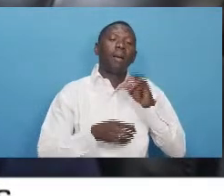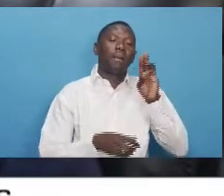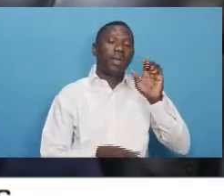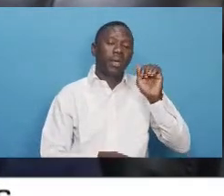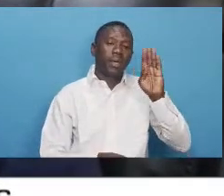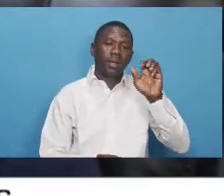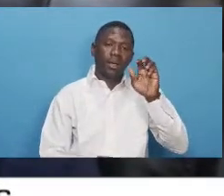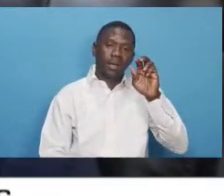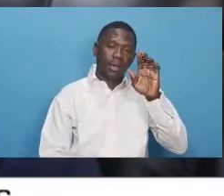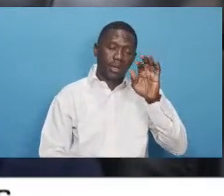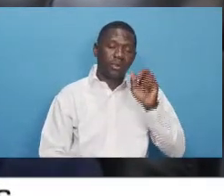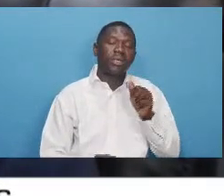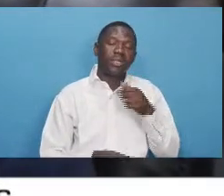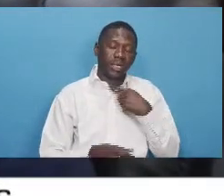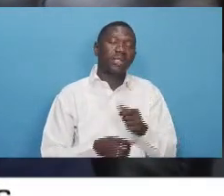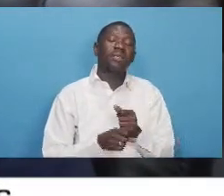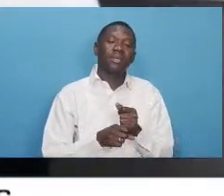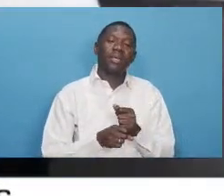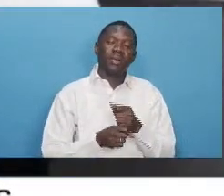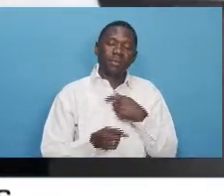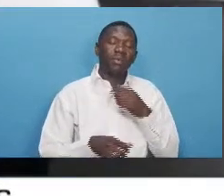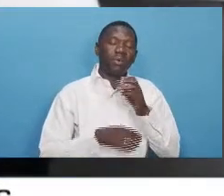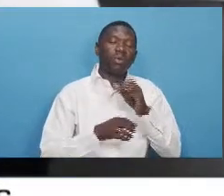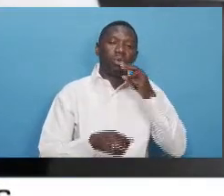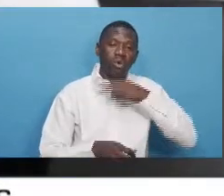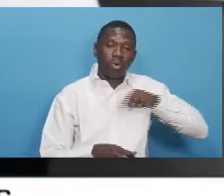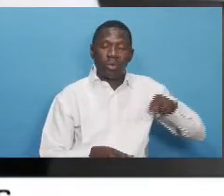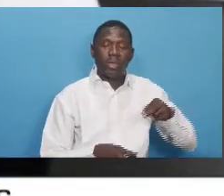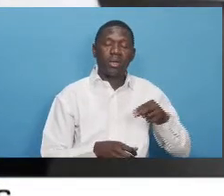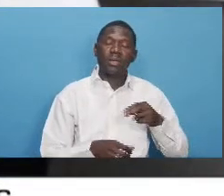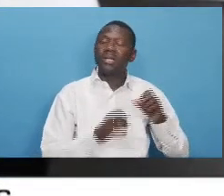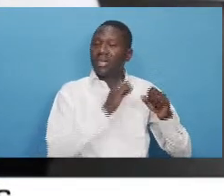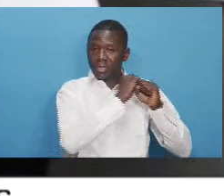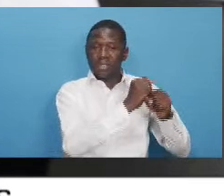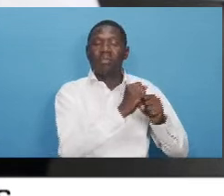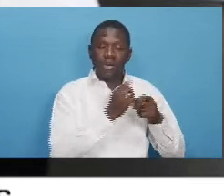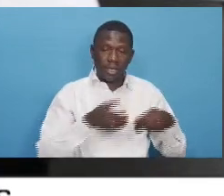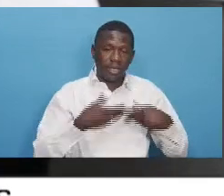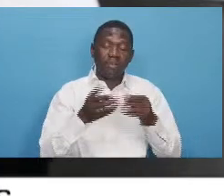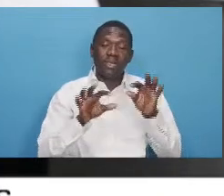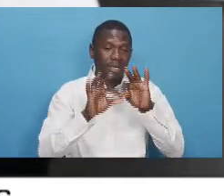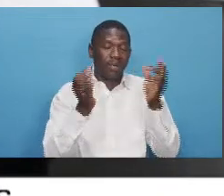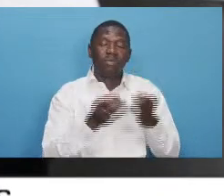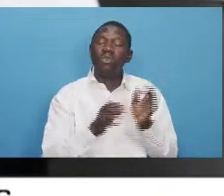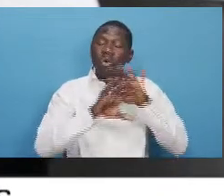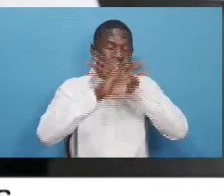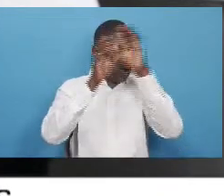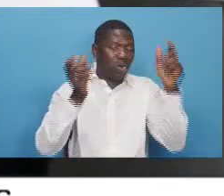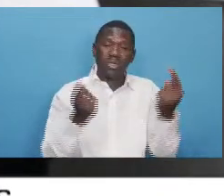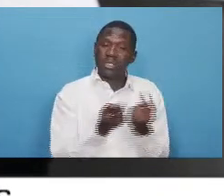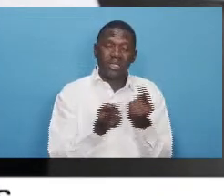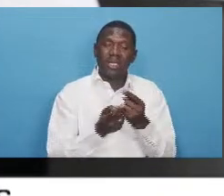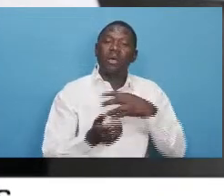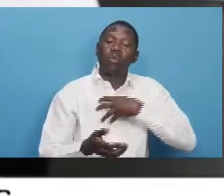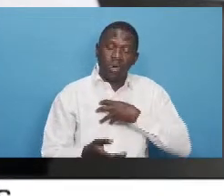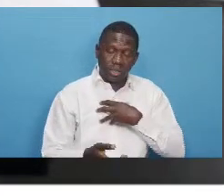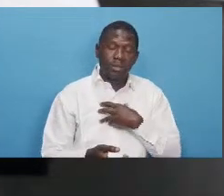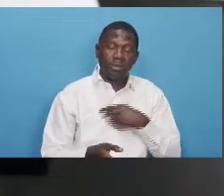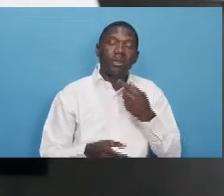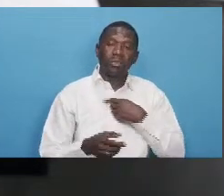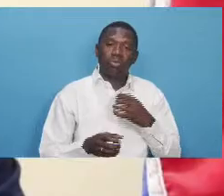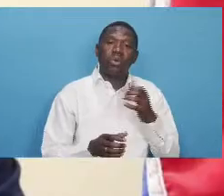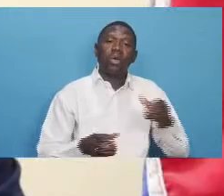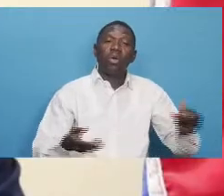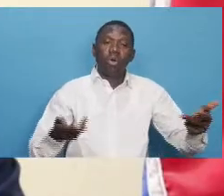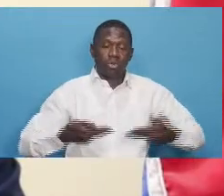maintain the country's admirable Norway Cup history by providing the team with all the required resources to succeed in the tournament to be hosted by Sweden